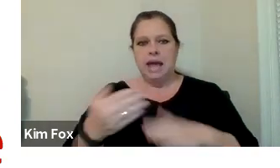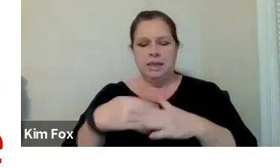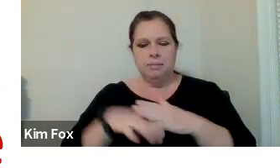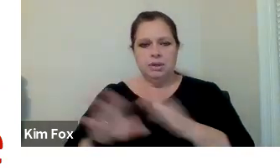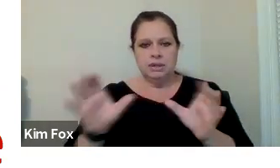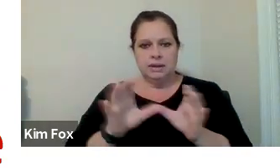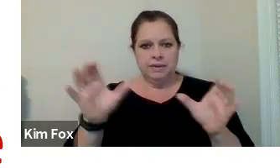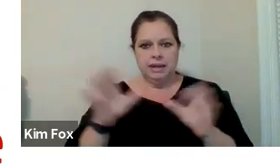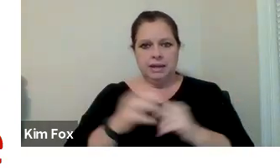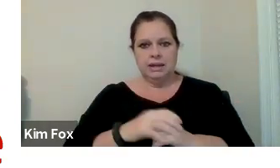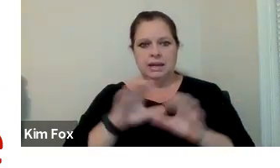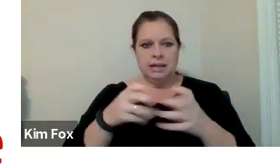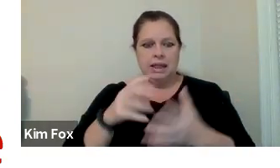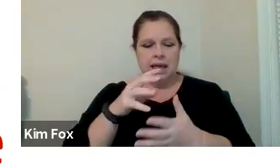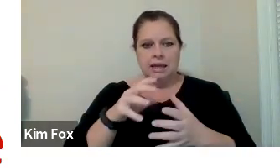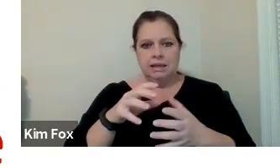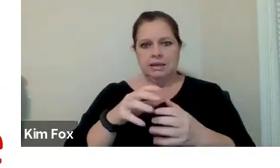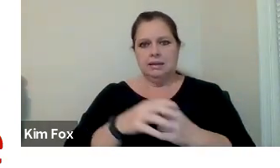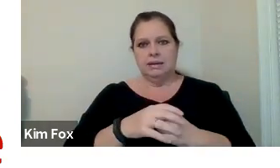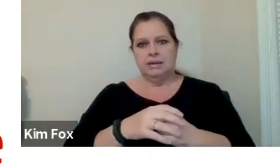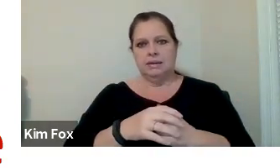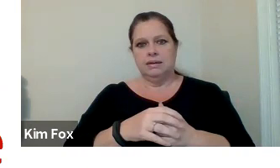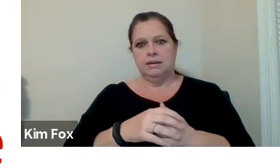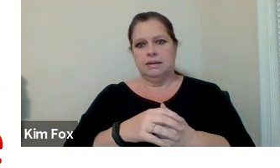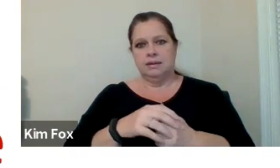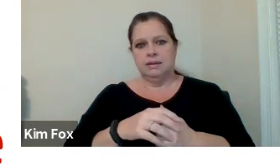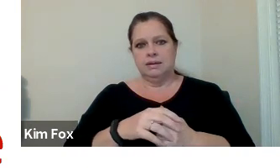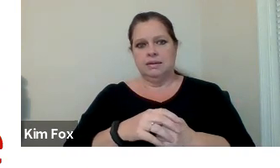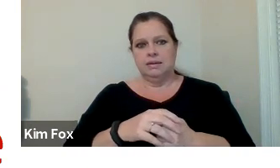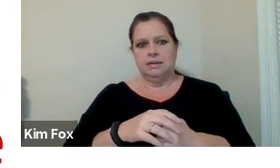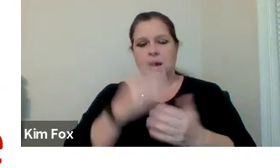certificates, class schedule, the bursar statement, and